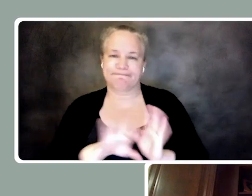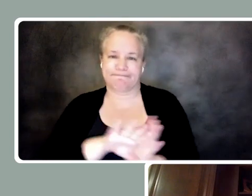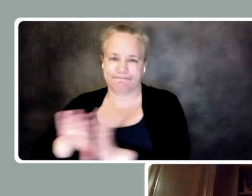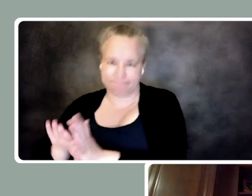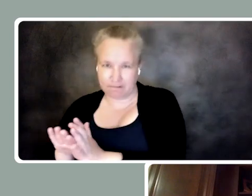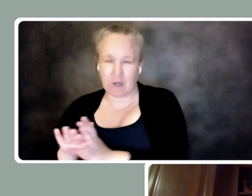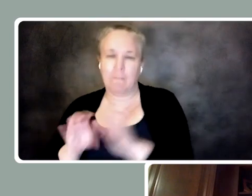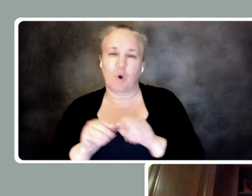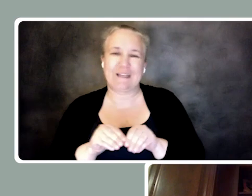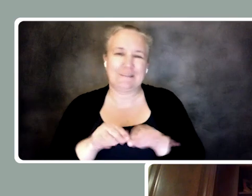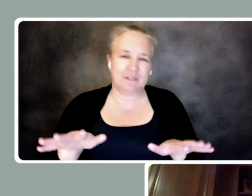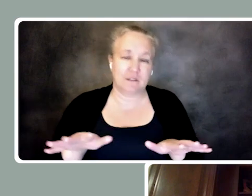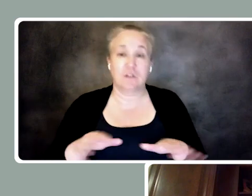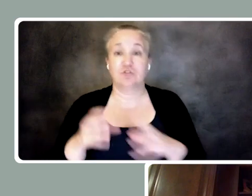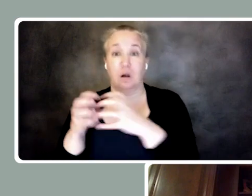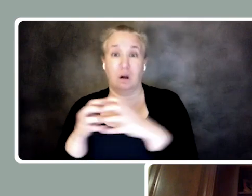They don't stick to each other.